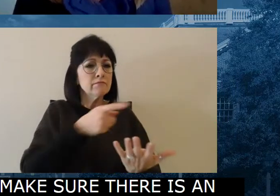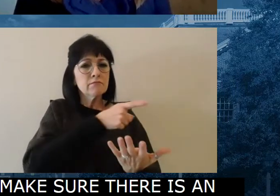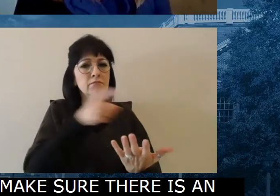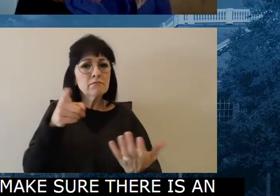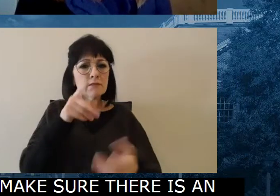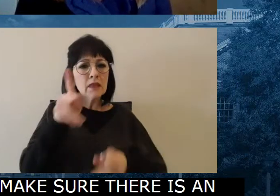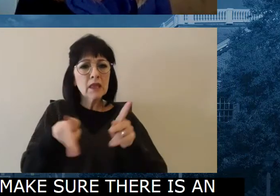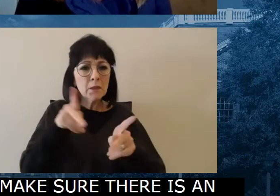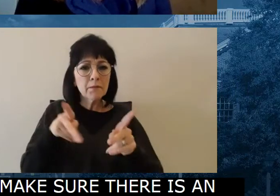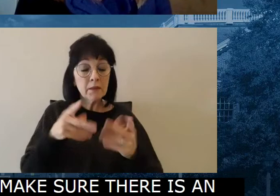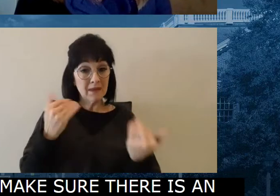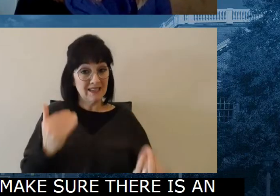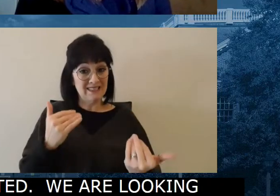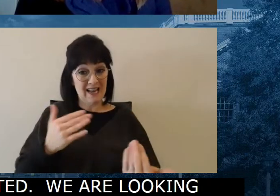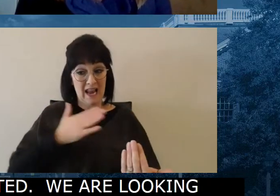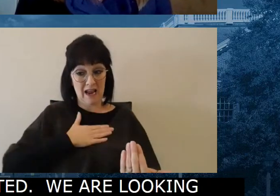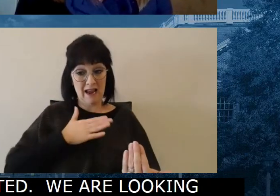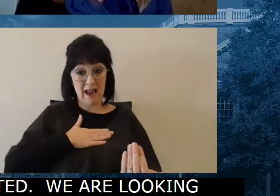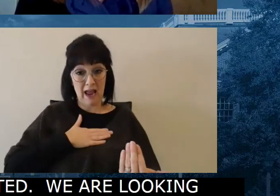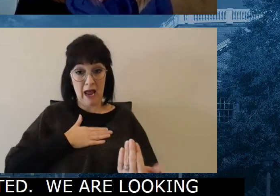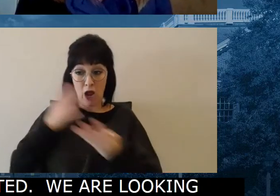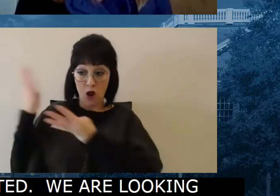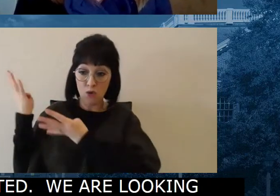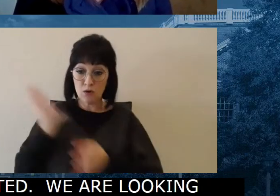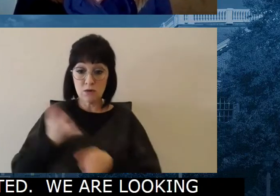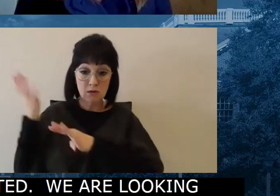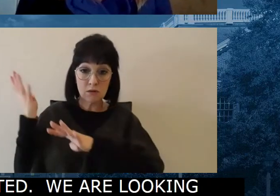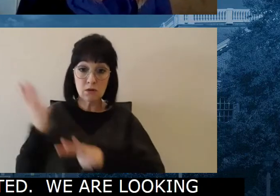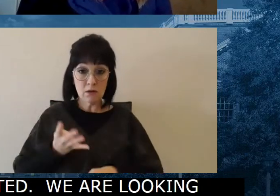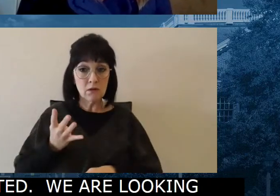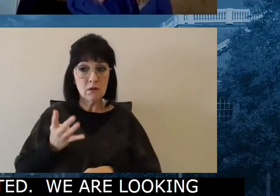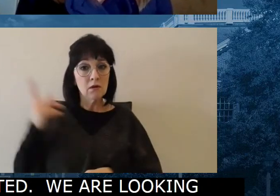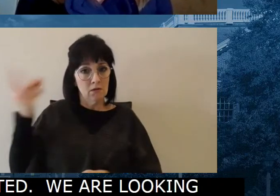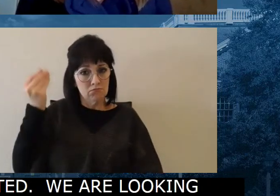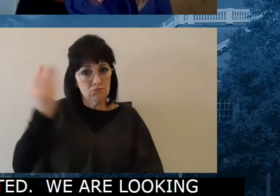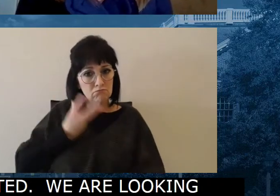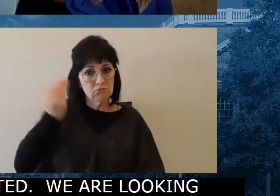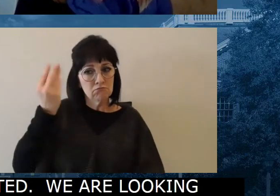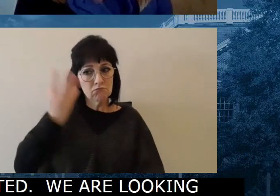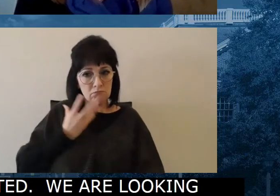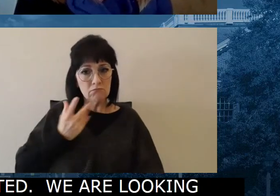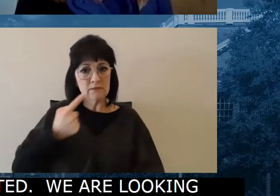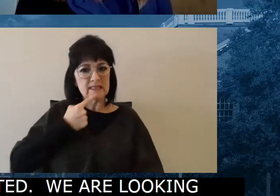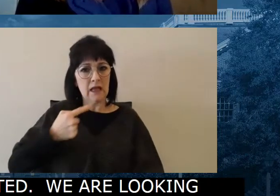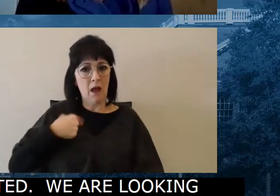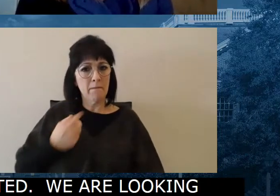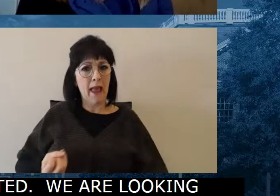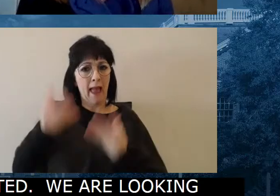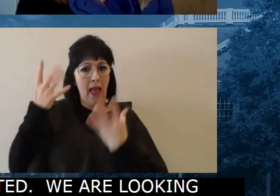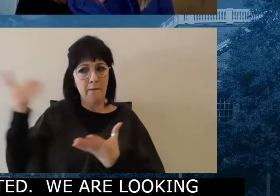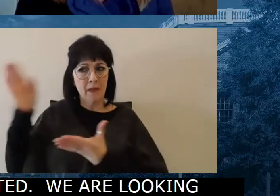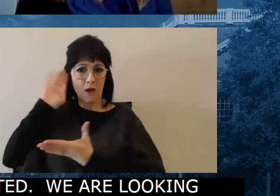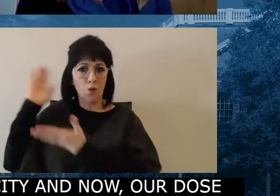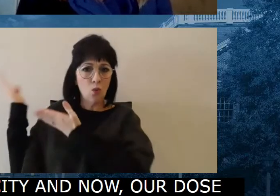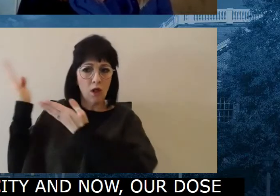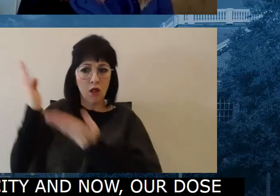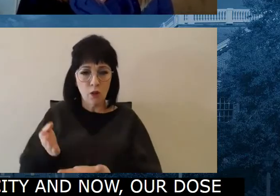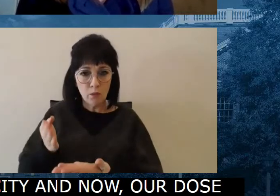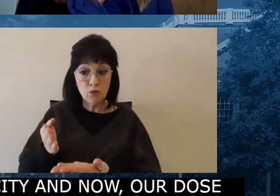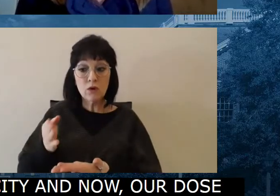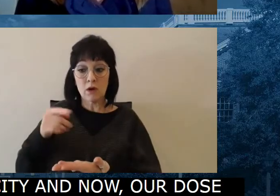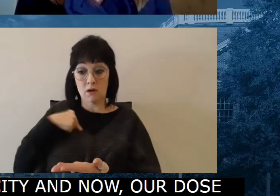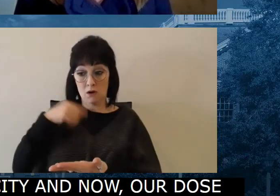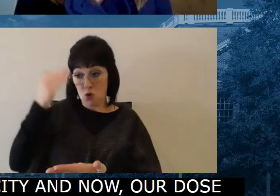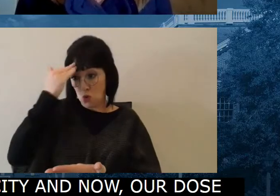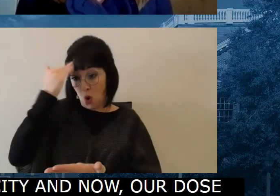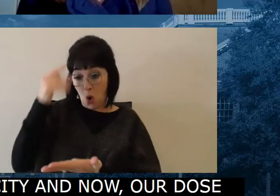allocations seems to be more predictable in the last few weeks. We're trying to really crunch the numbers